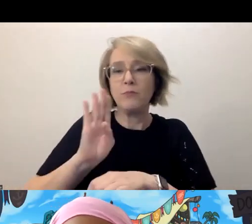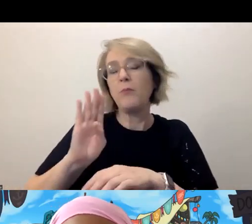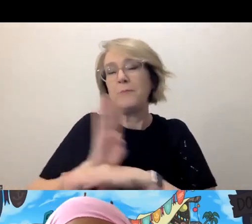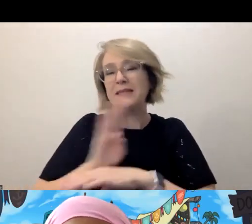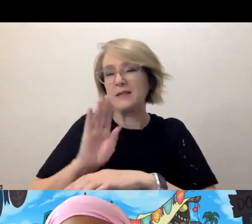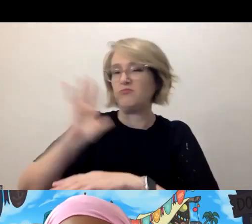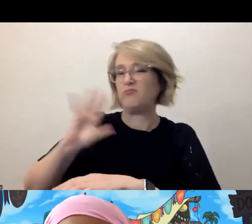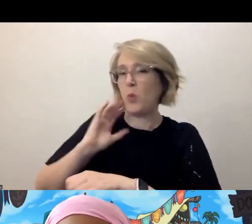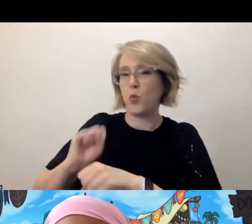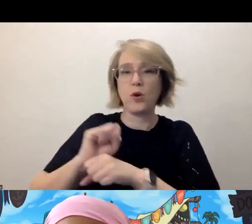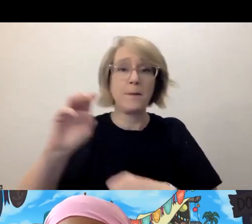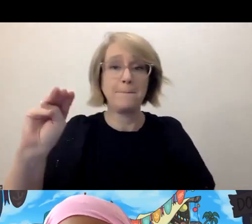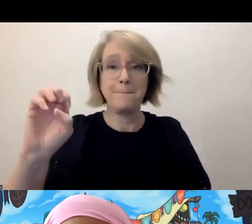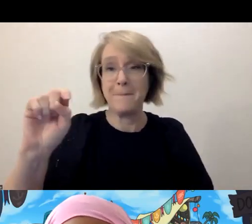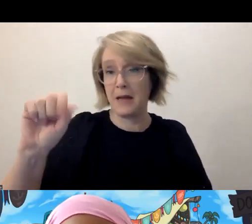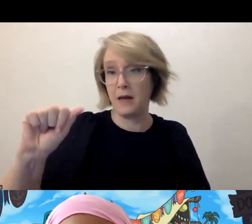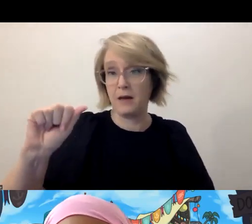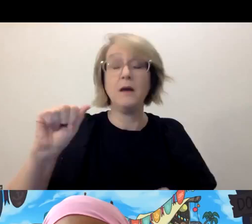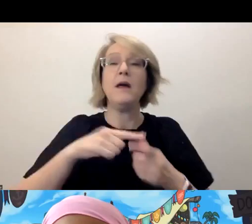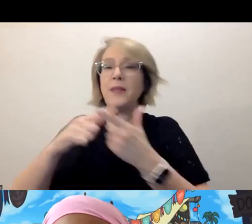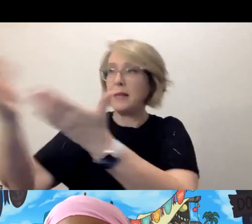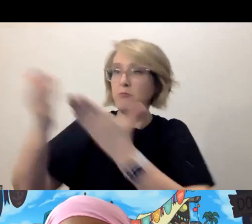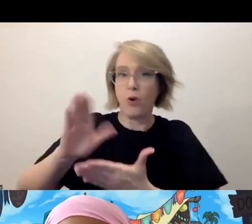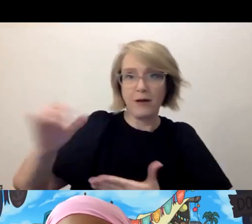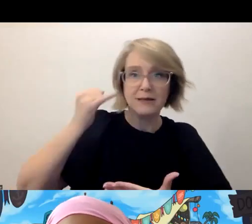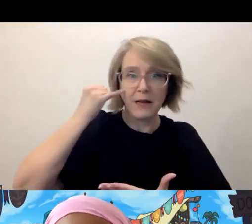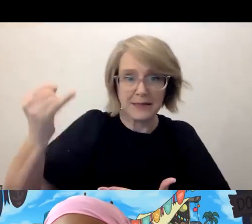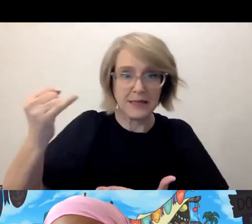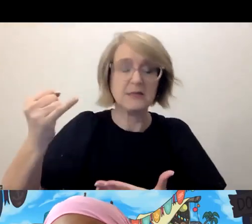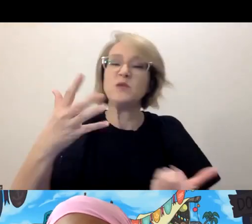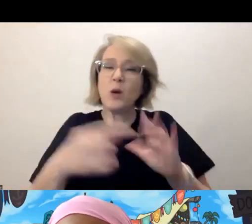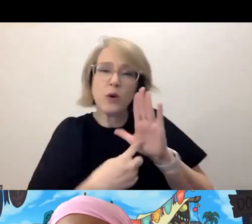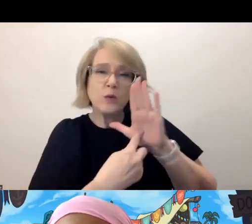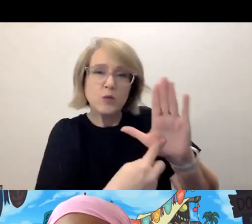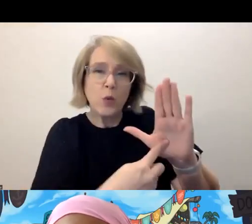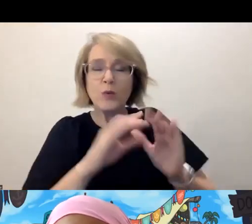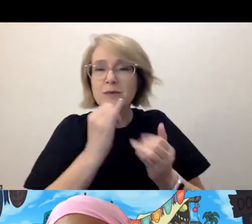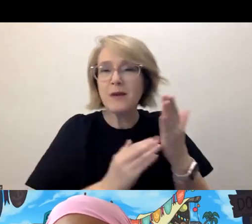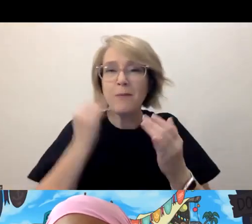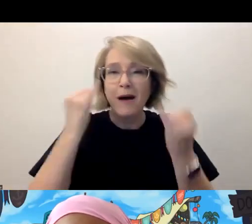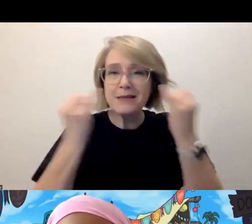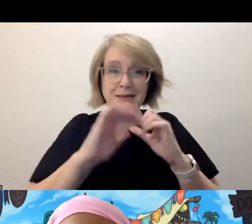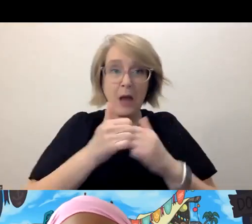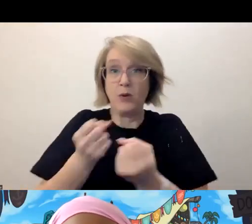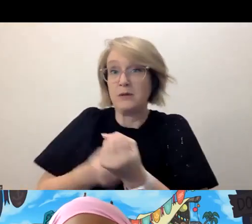support that. So we'll showcase a couple of our solutions today so you can see how we help support providers to be able